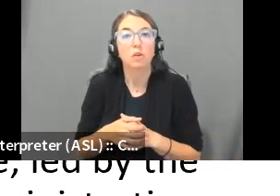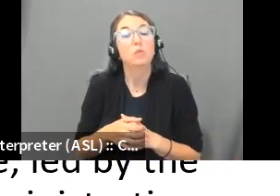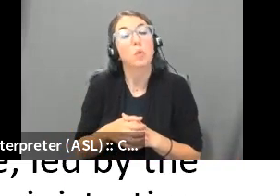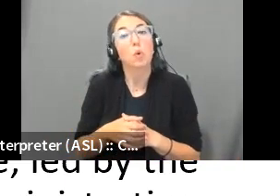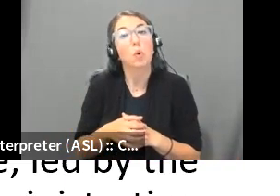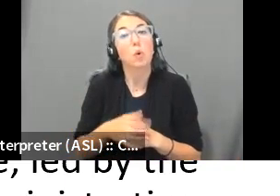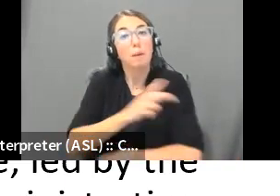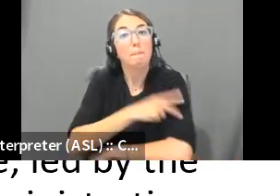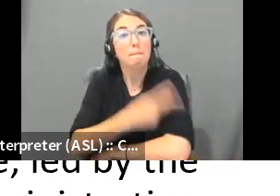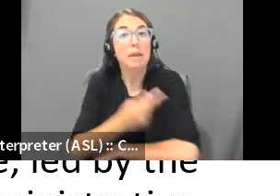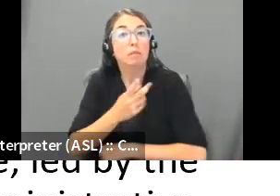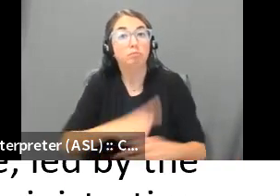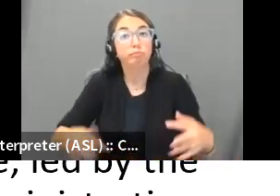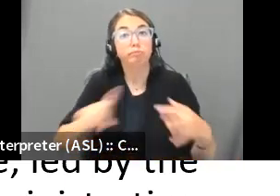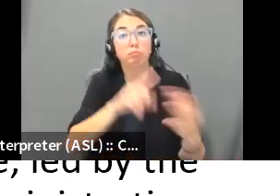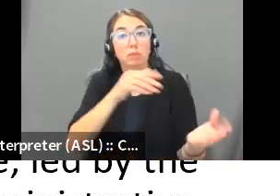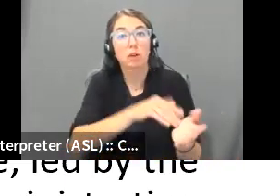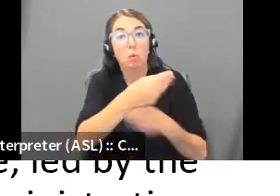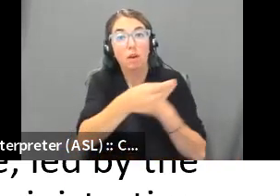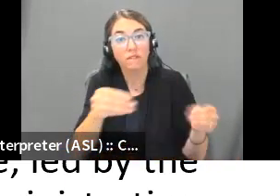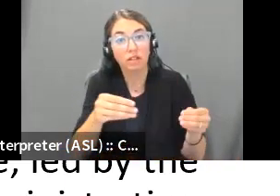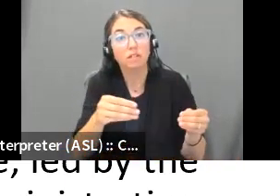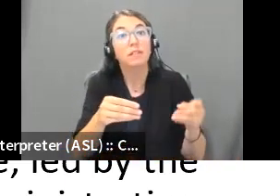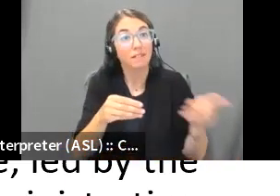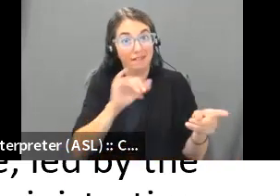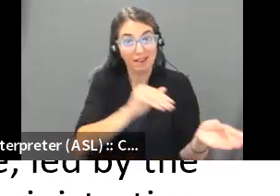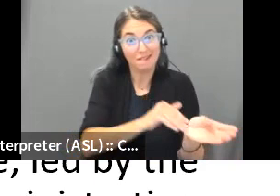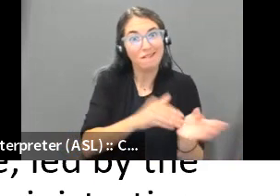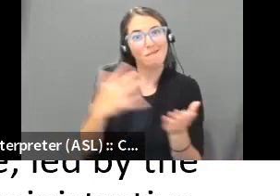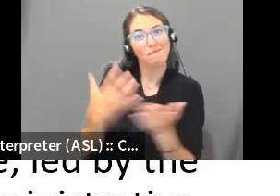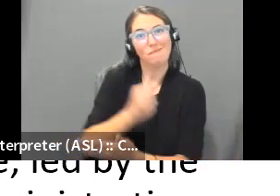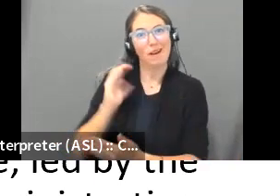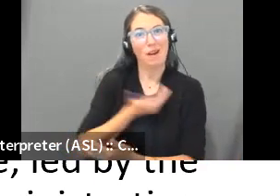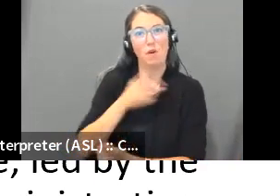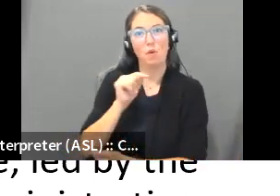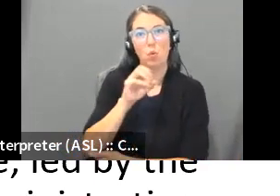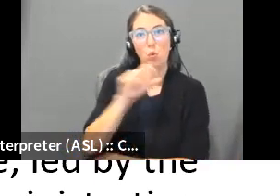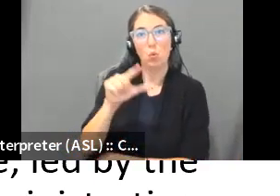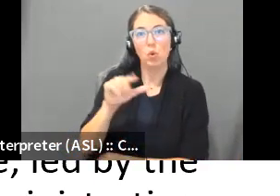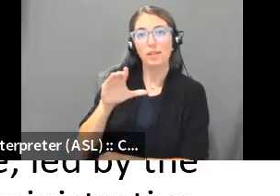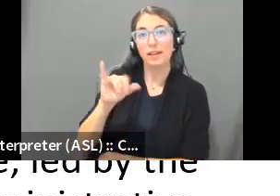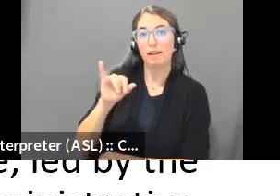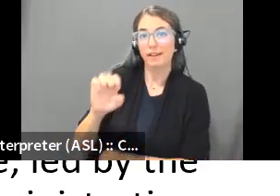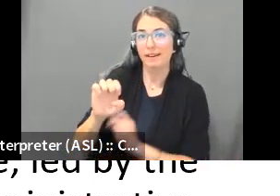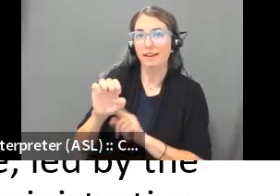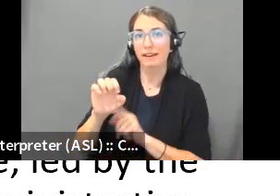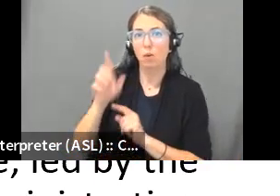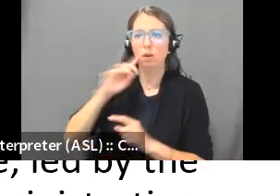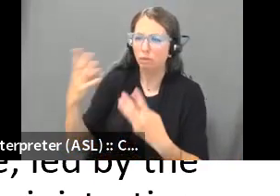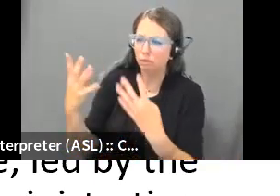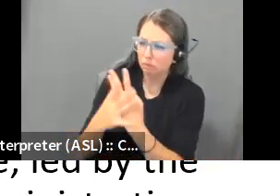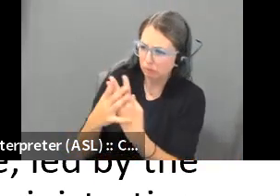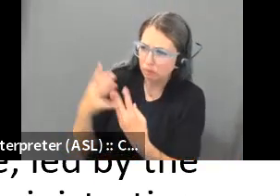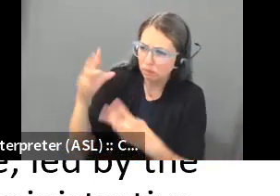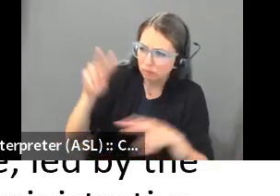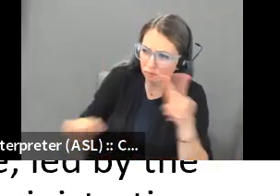perform a social risk screening assessment through the CIE in order to identify any present social health risks. Upon